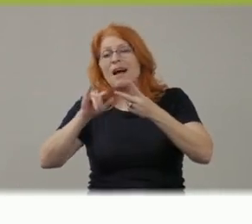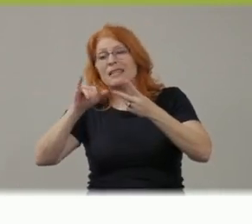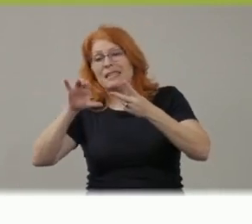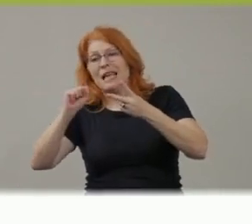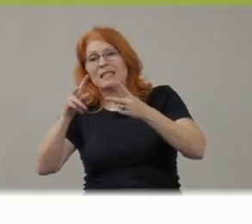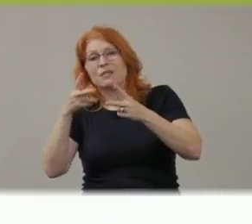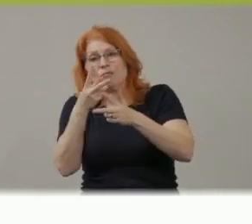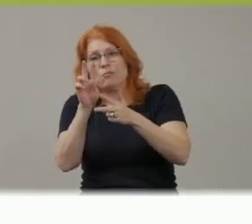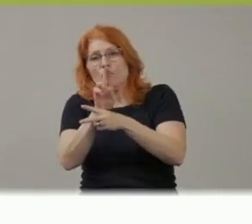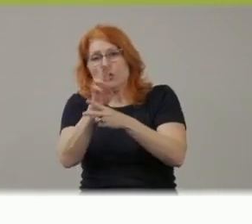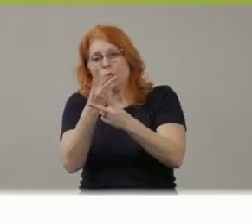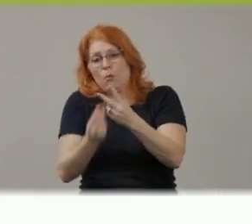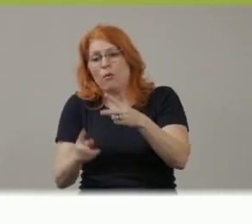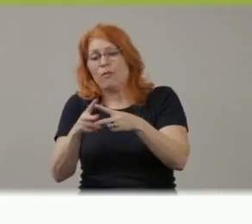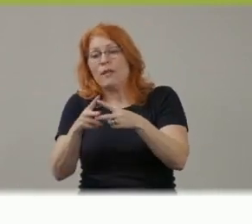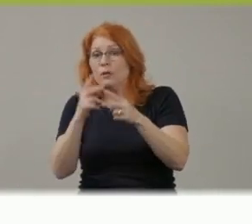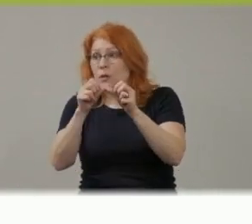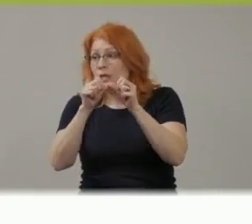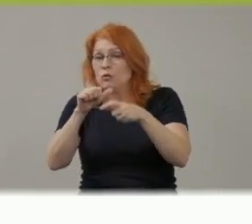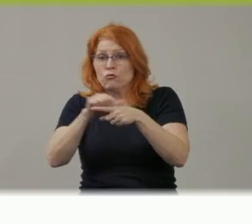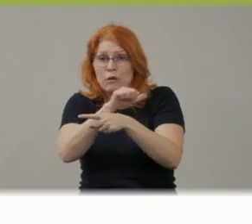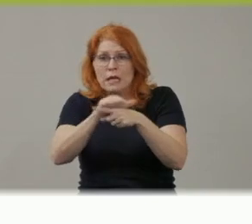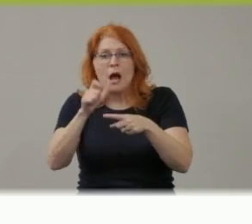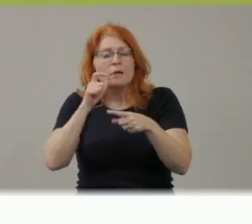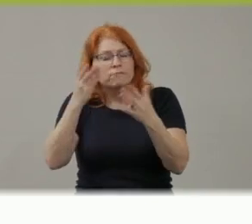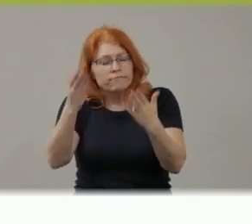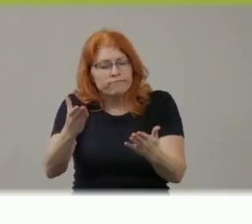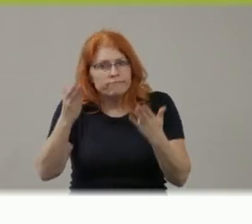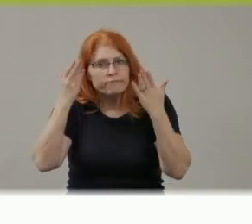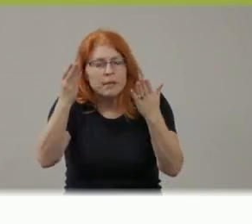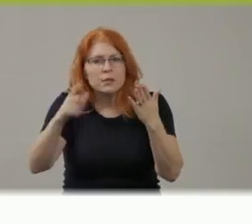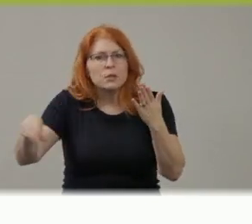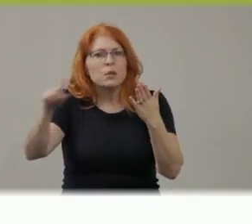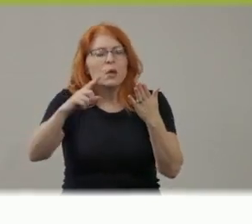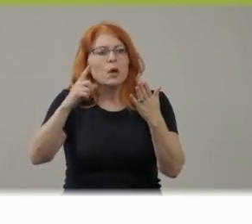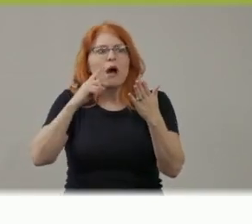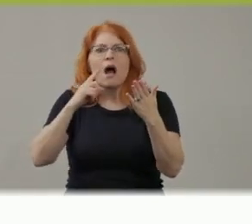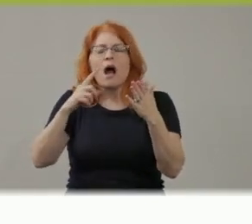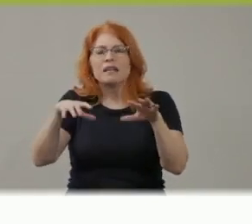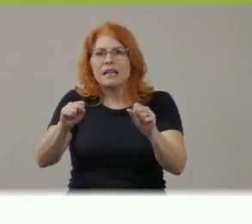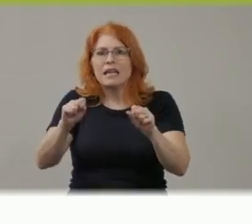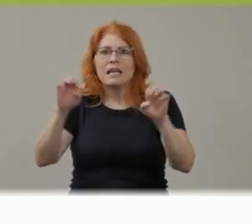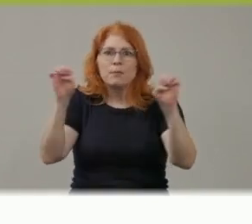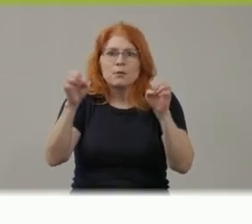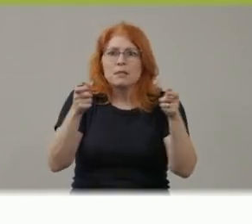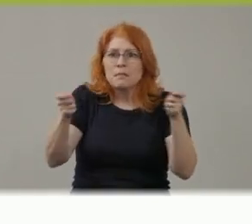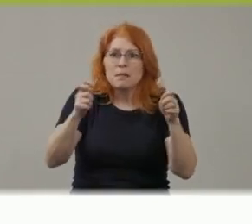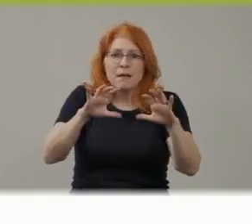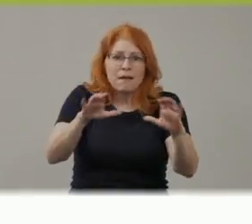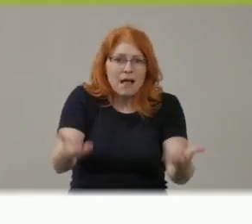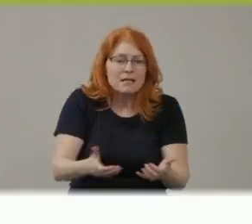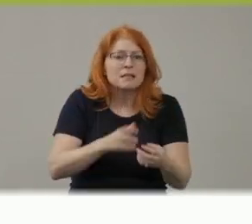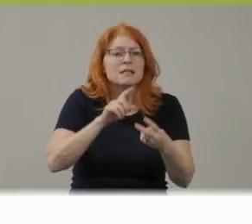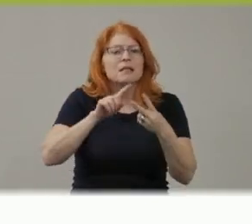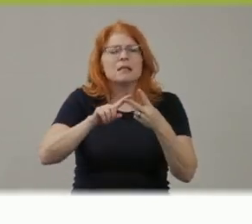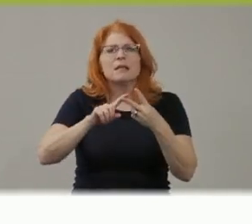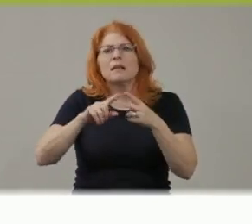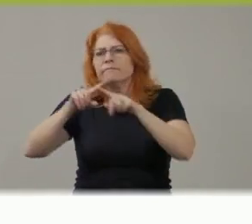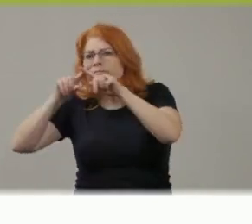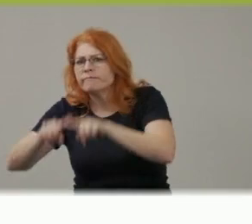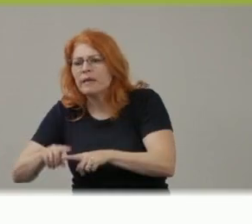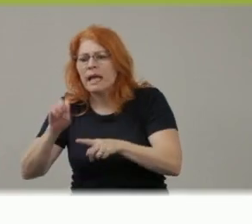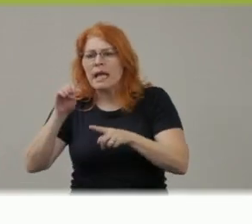we continue our training, and I highly recommend you guys taking some emergency management classes, lean into your